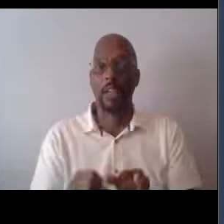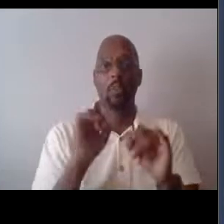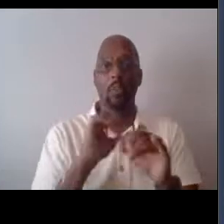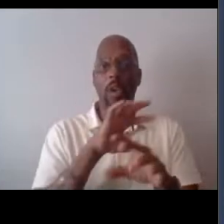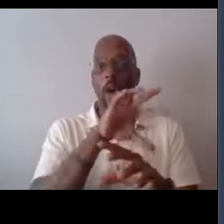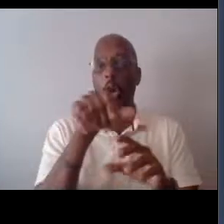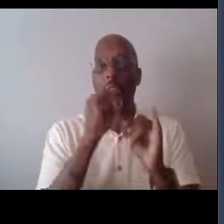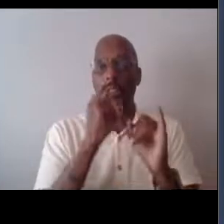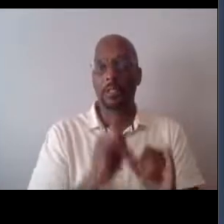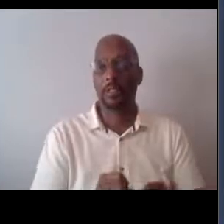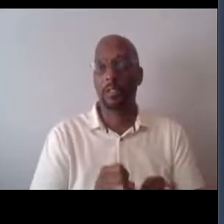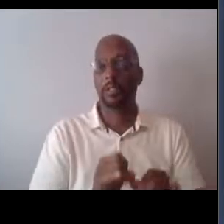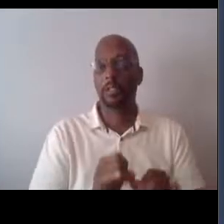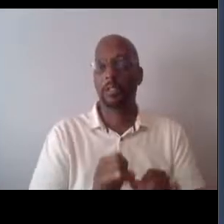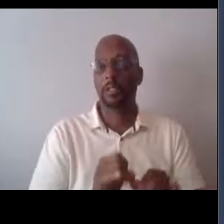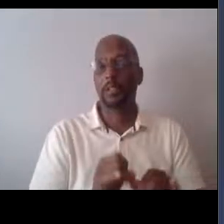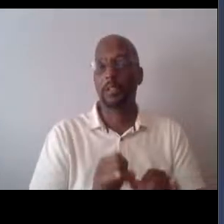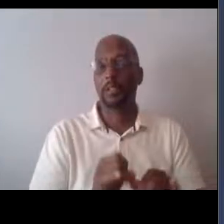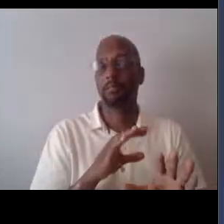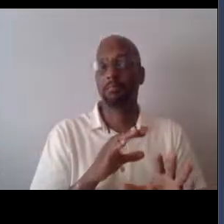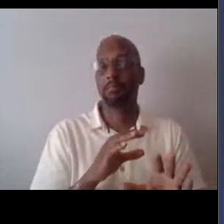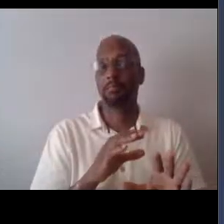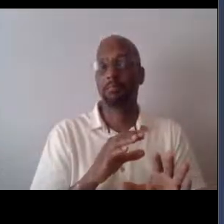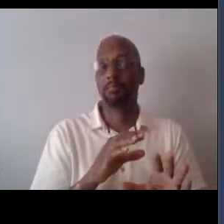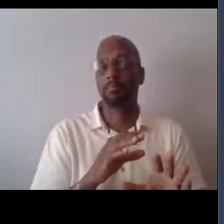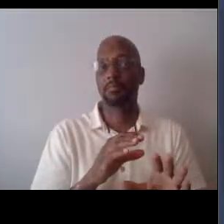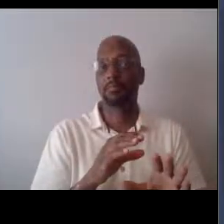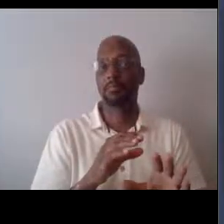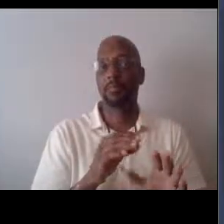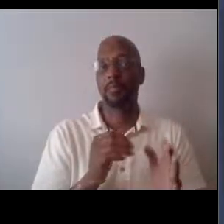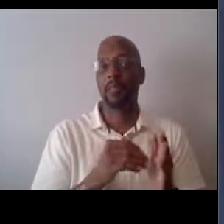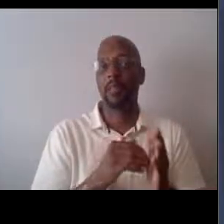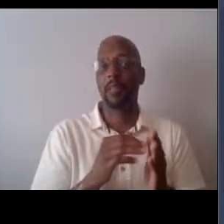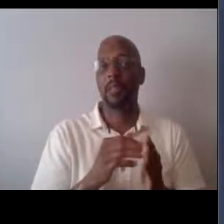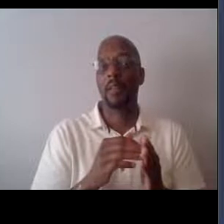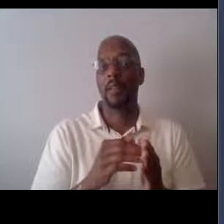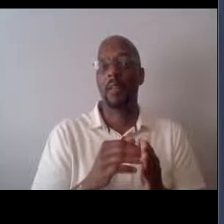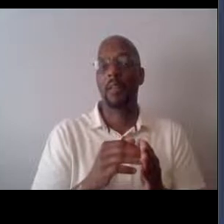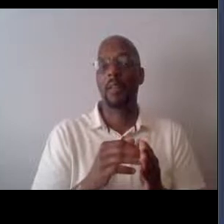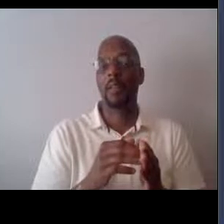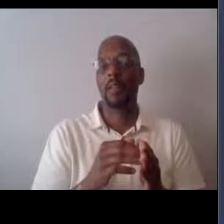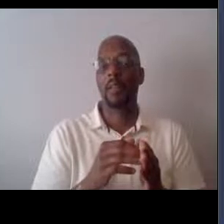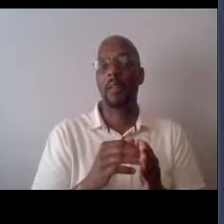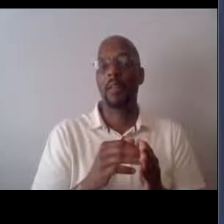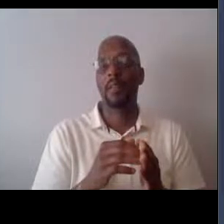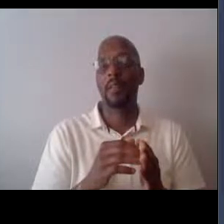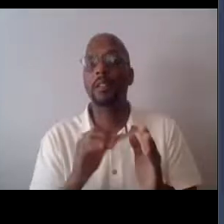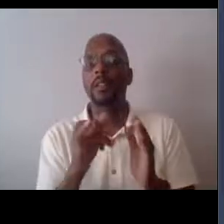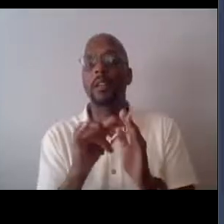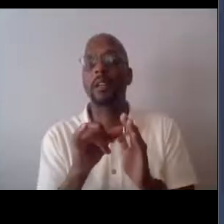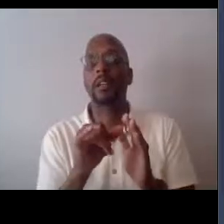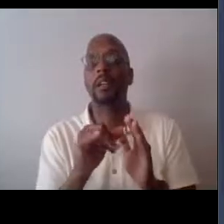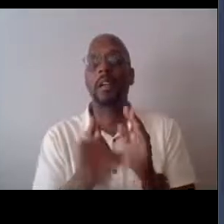and in all 58 counties within the state of California are very unique. Just an example is